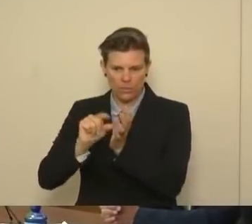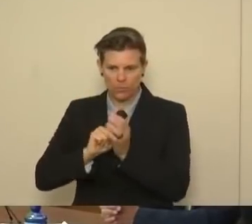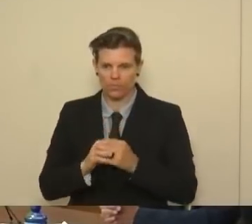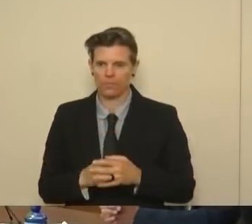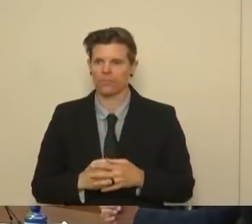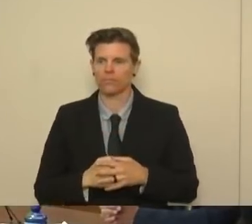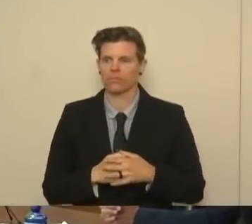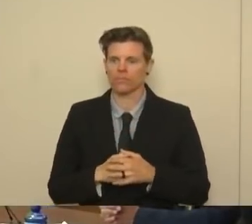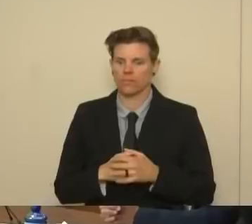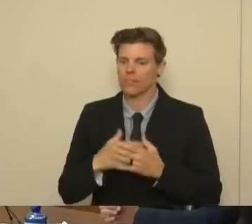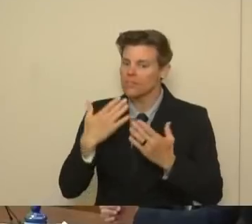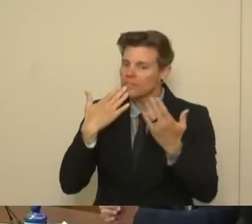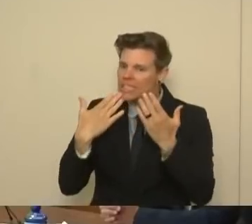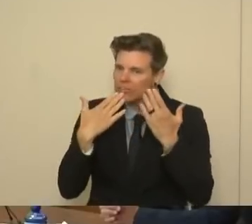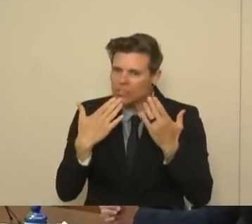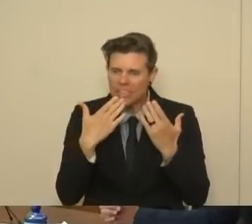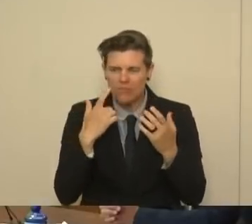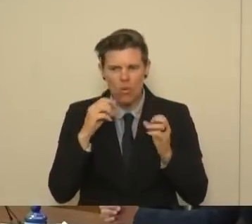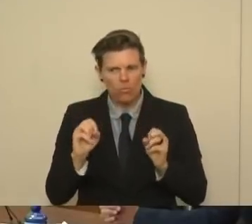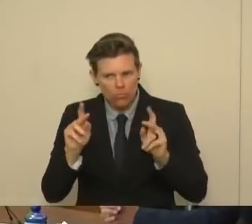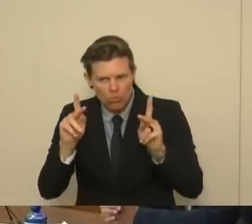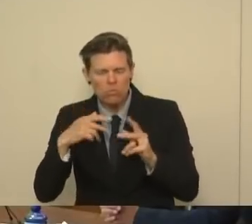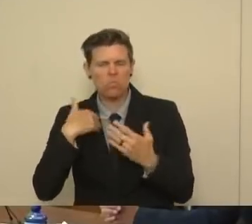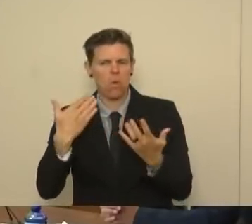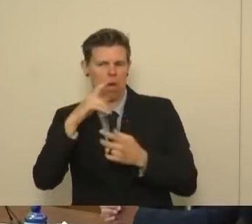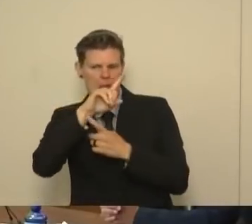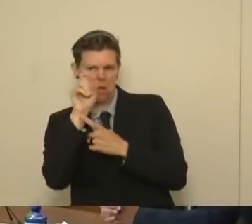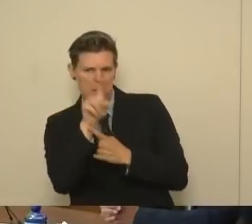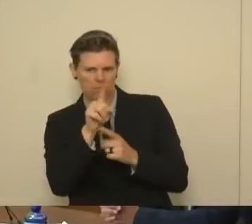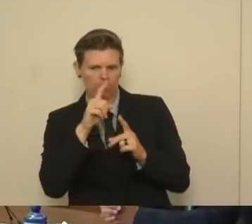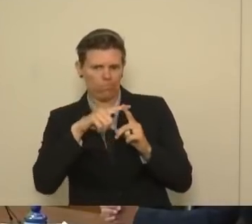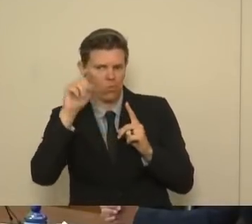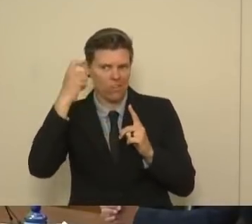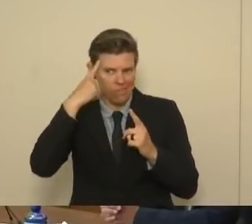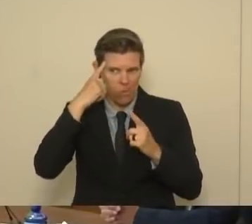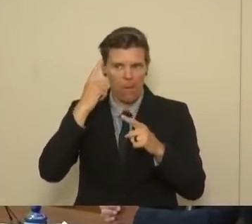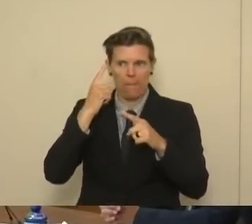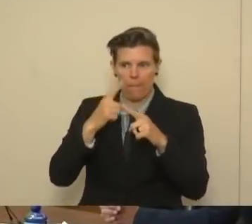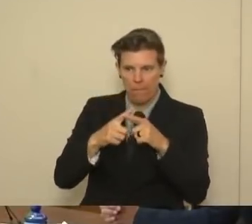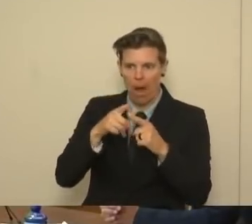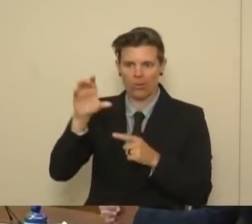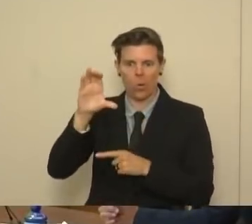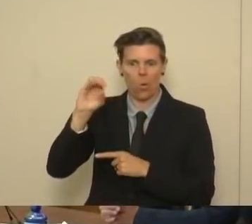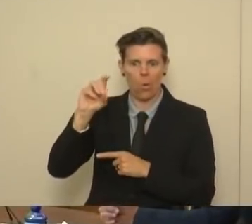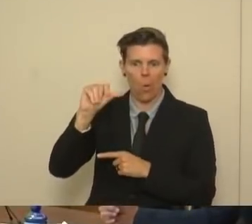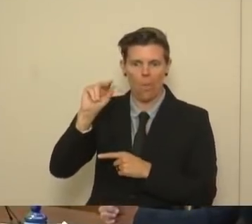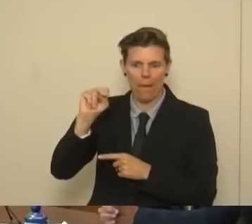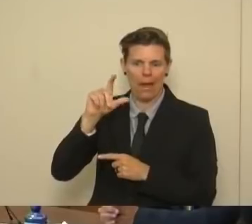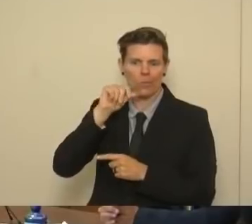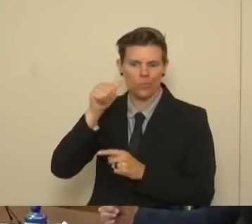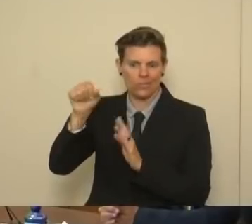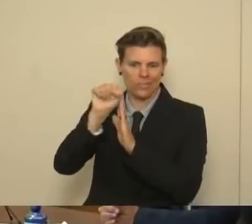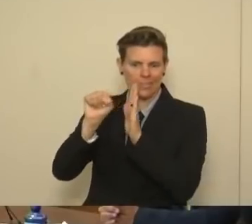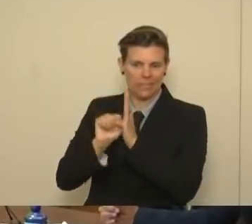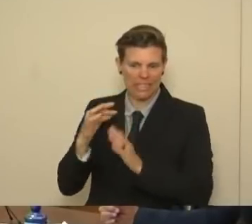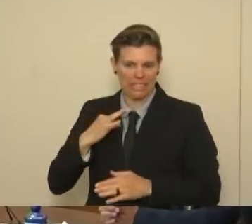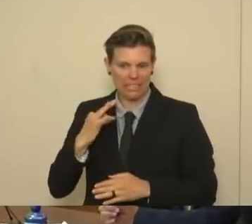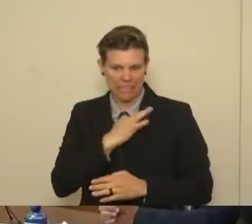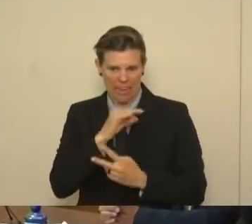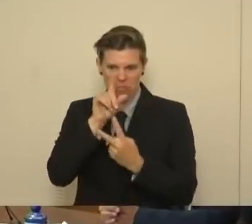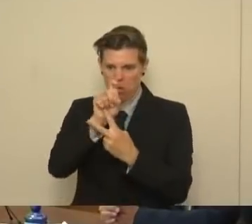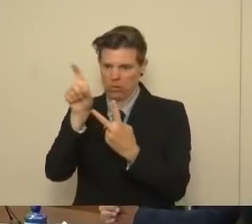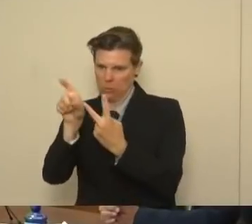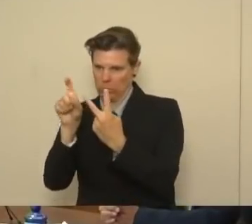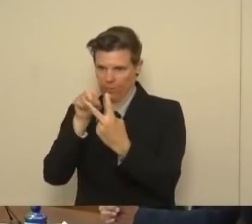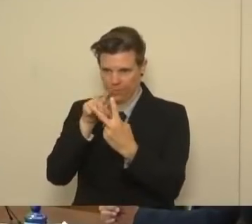the governor and for Director Coleman distinctly, just about census